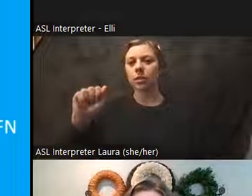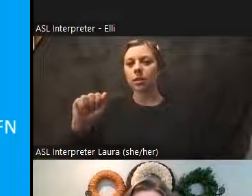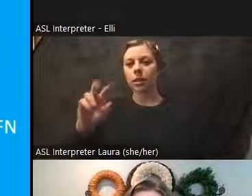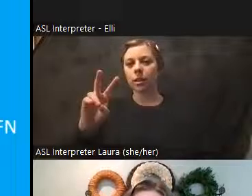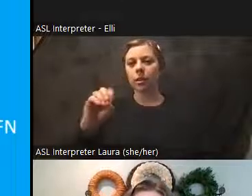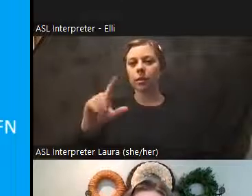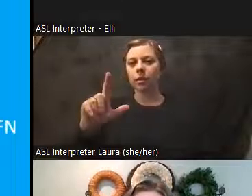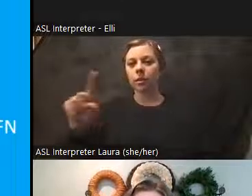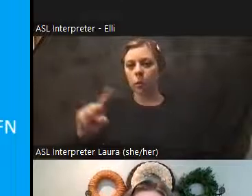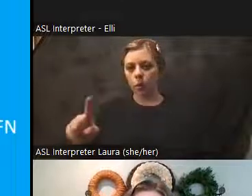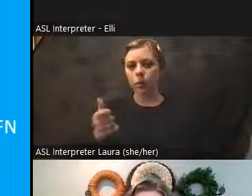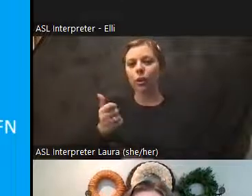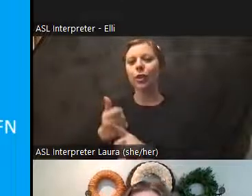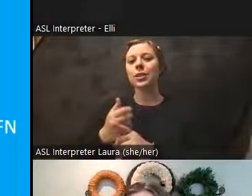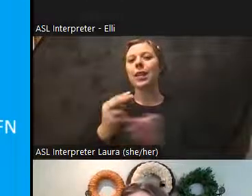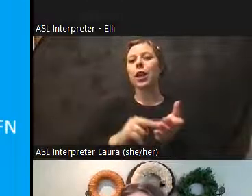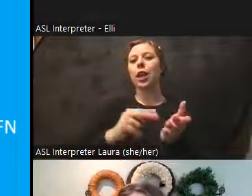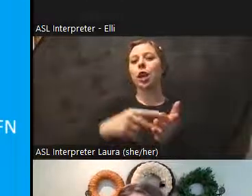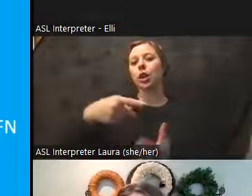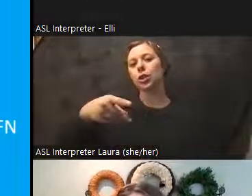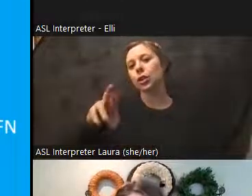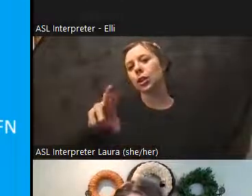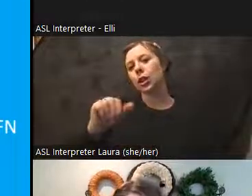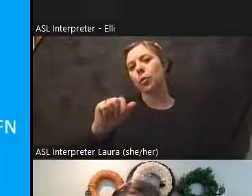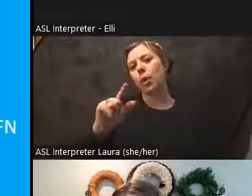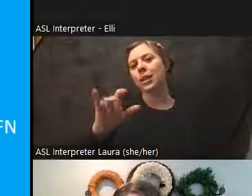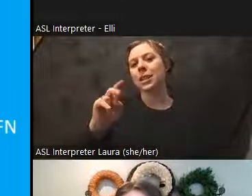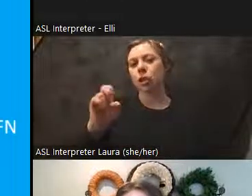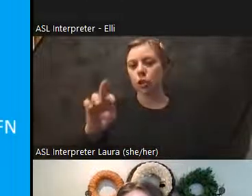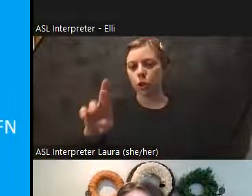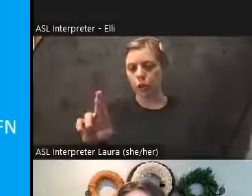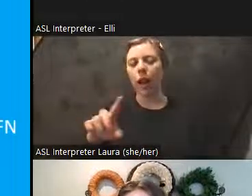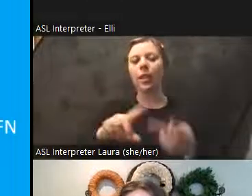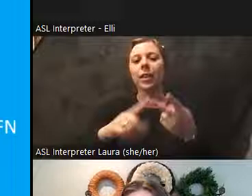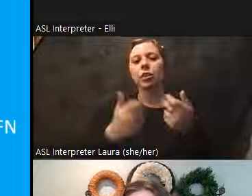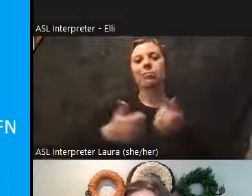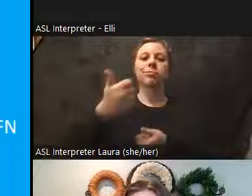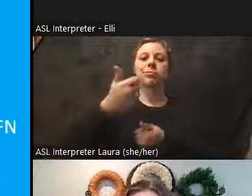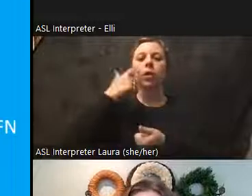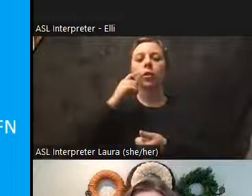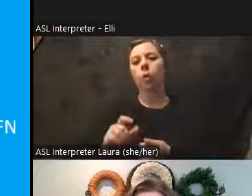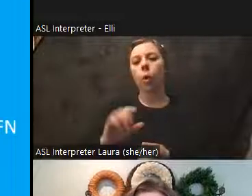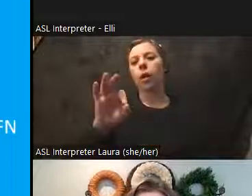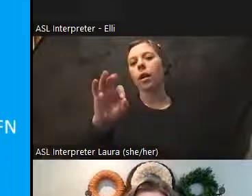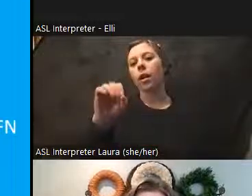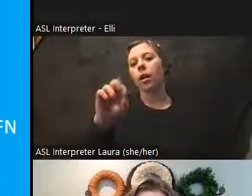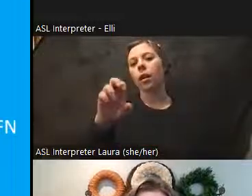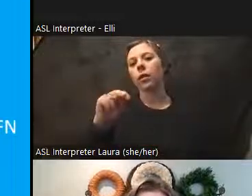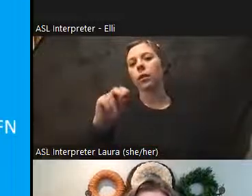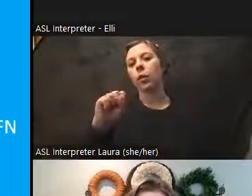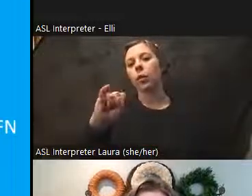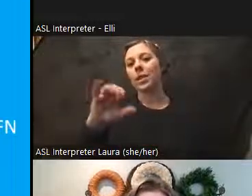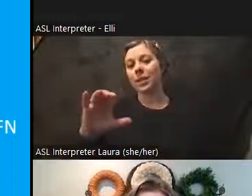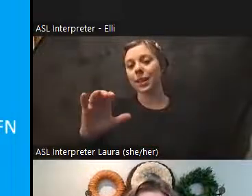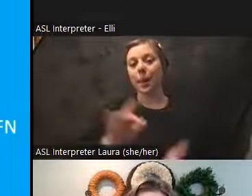nurse practitioner and the clinical director of the Forensic Medical Unit at Shady Grove Medical Center. And that